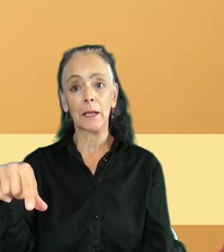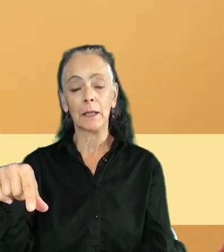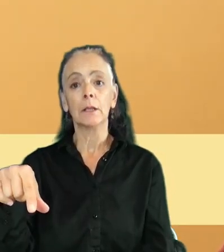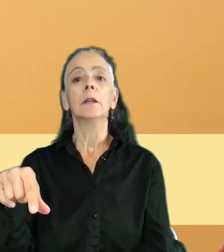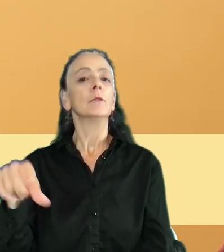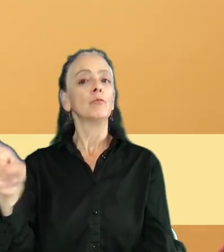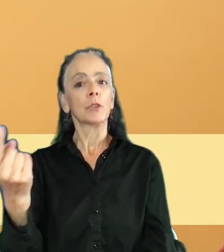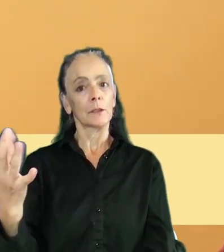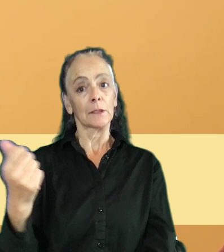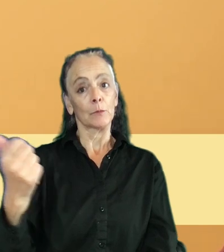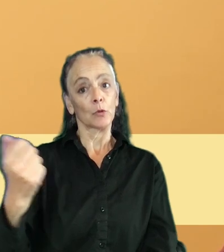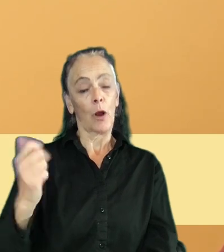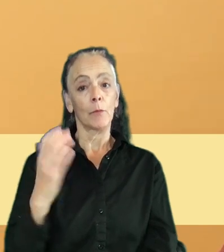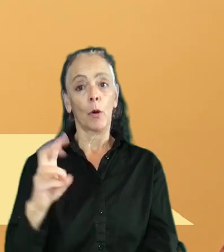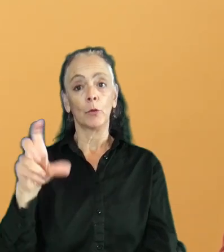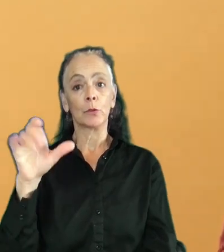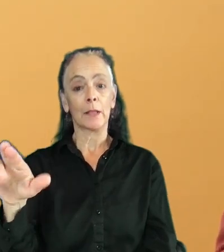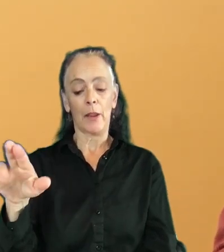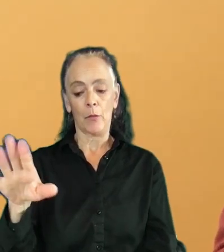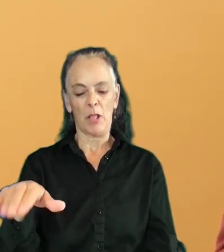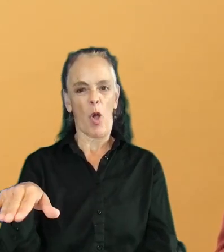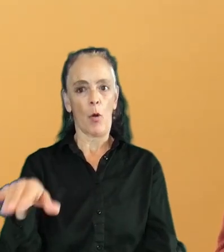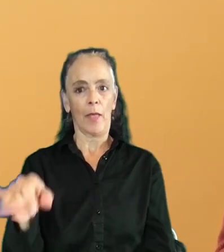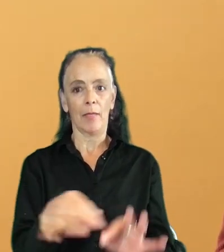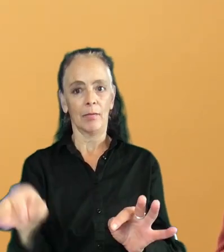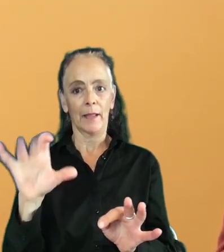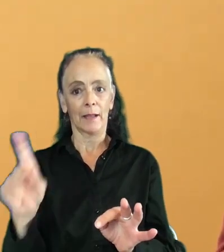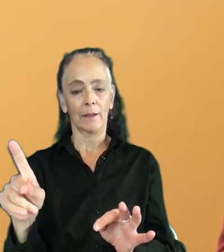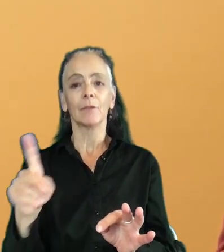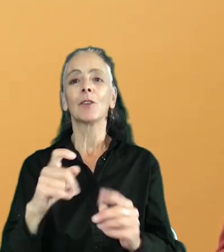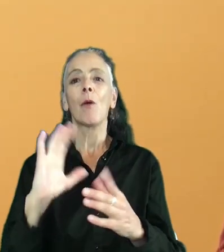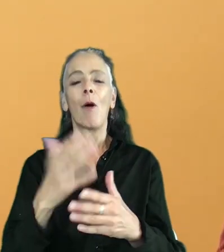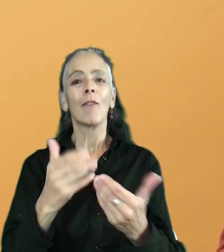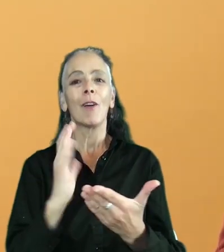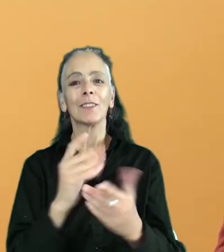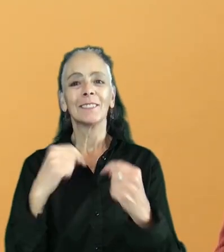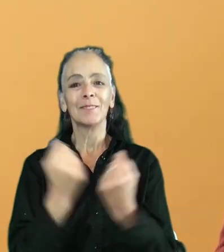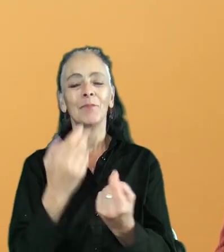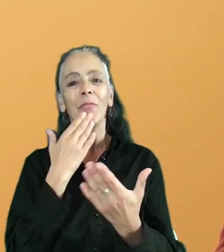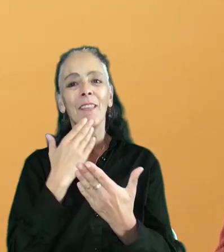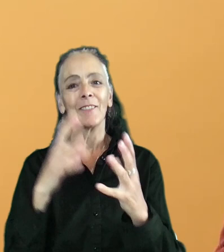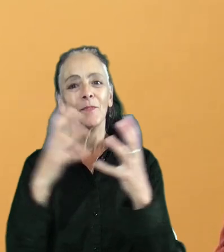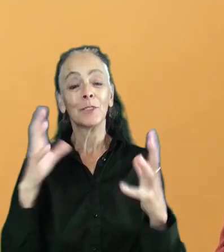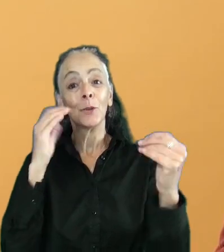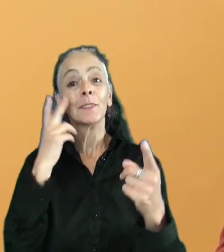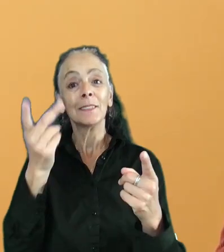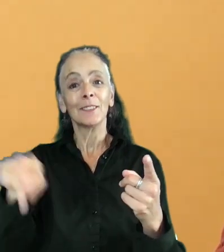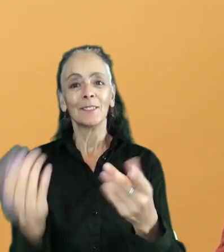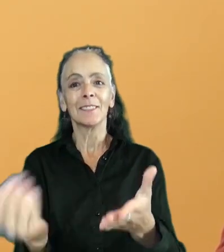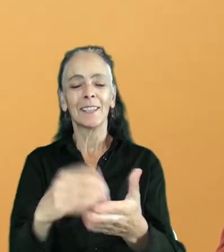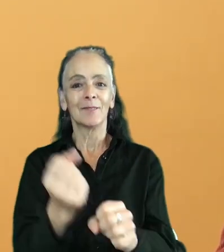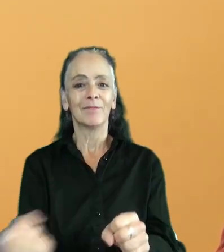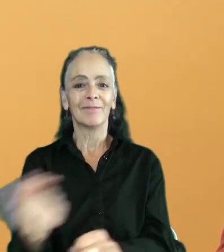newsletter at the link below from all the grox online team thank you very much and we hope to see you again